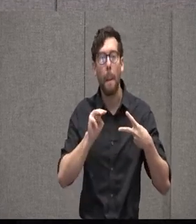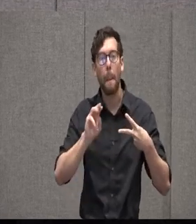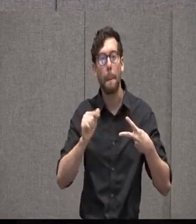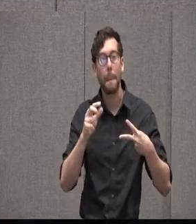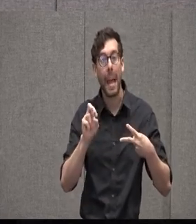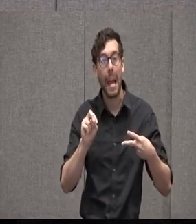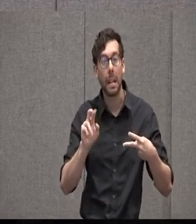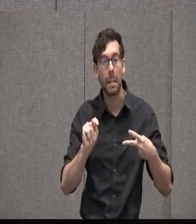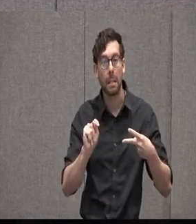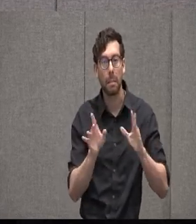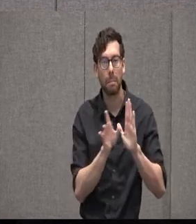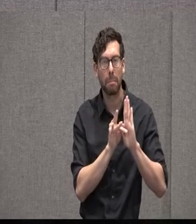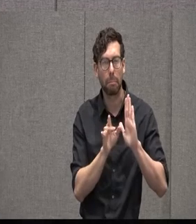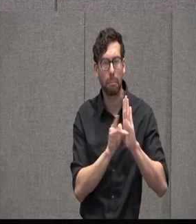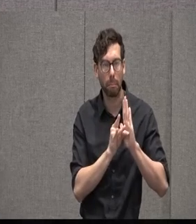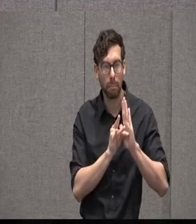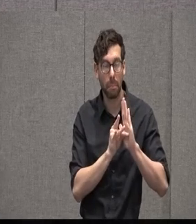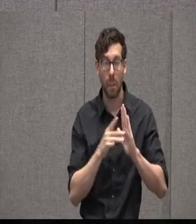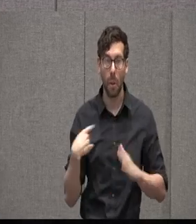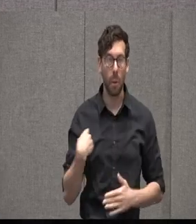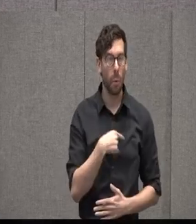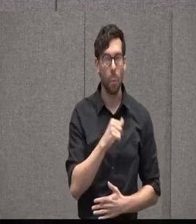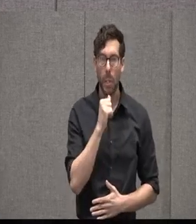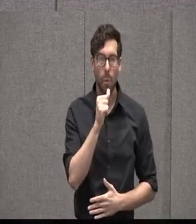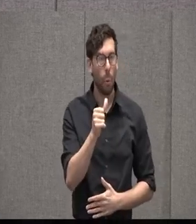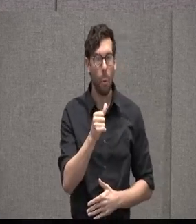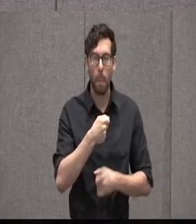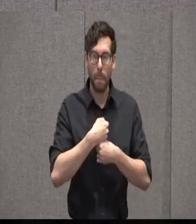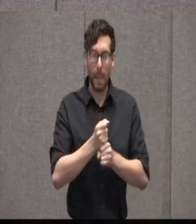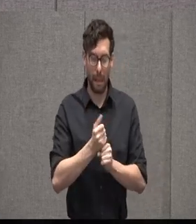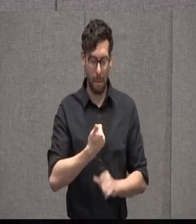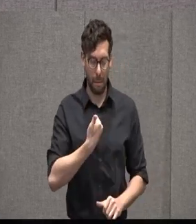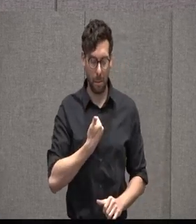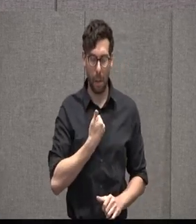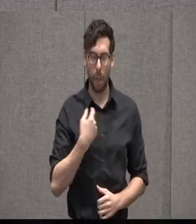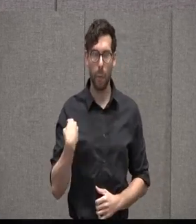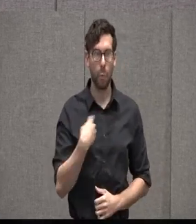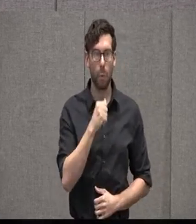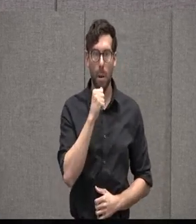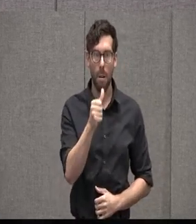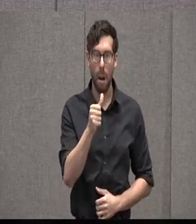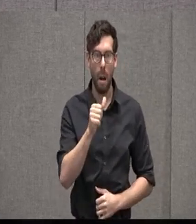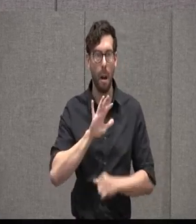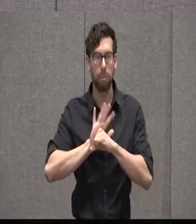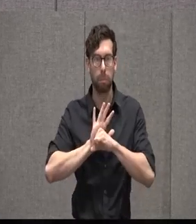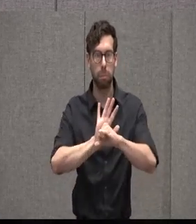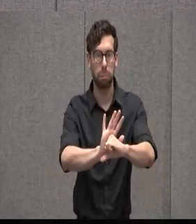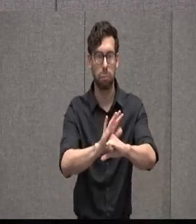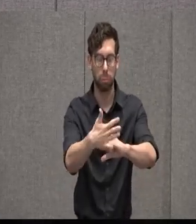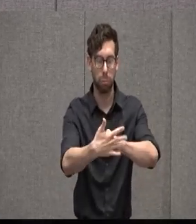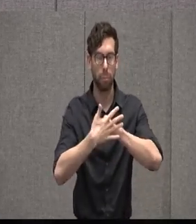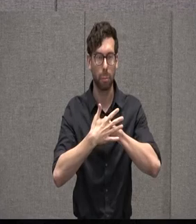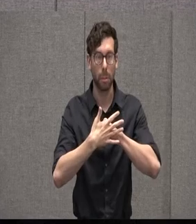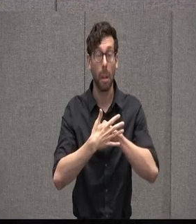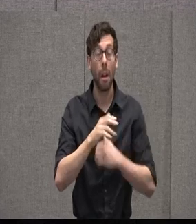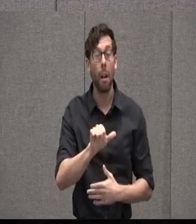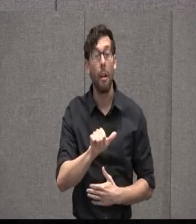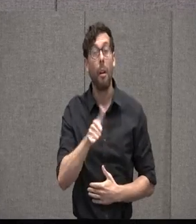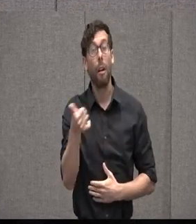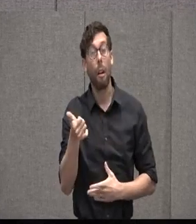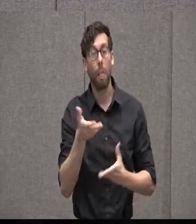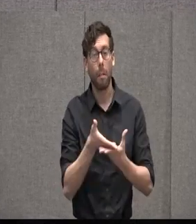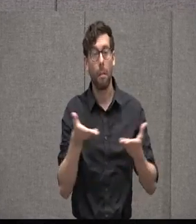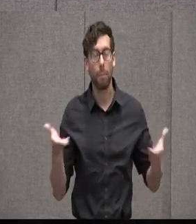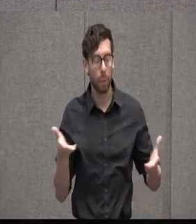necessarily create, or that we're not doing the pushing and the pulling. Other objects are doing the